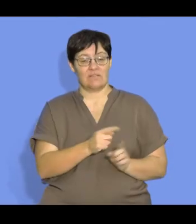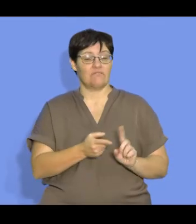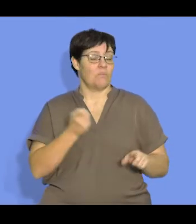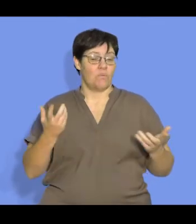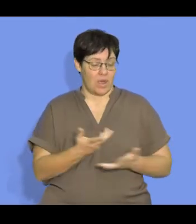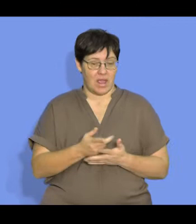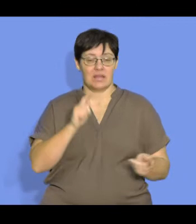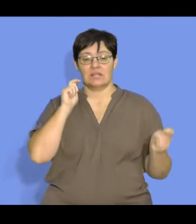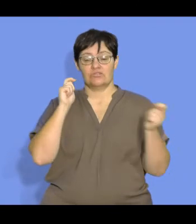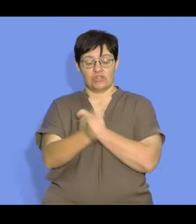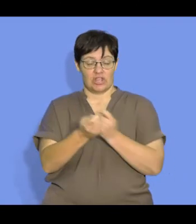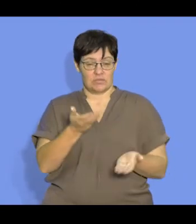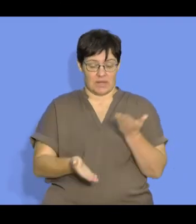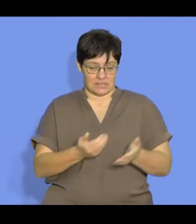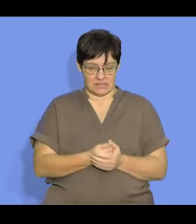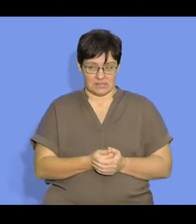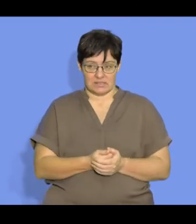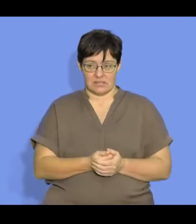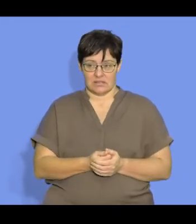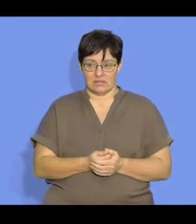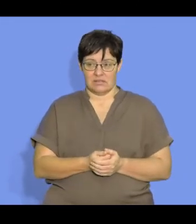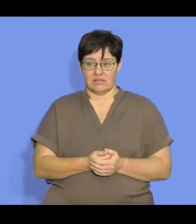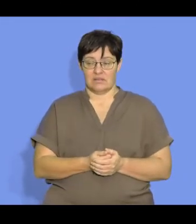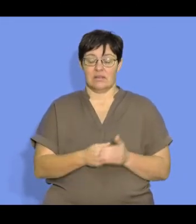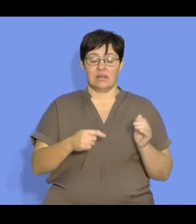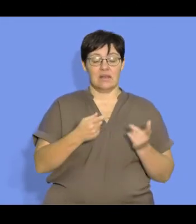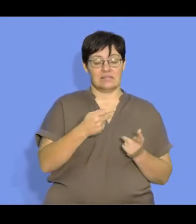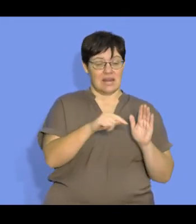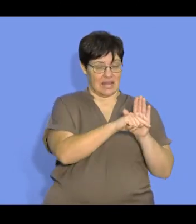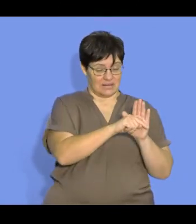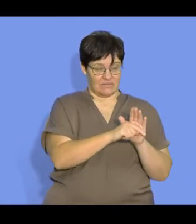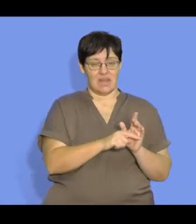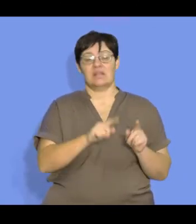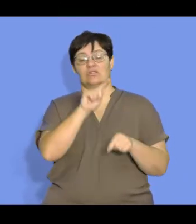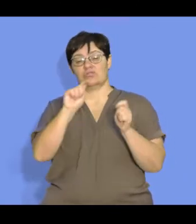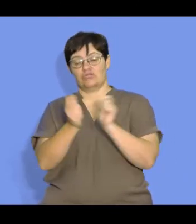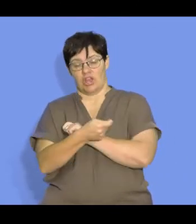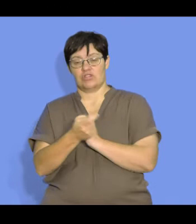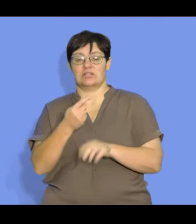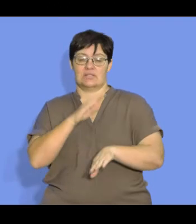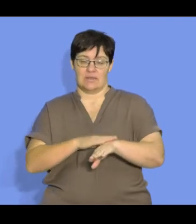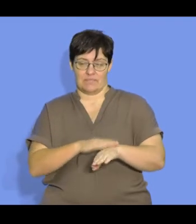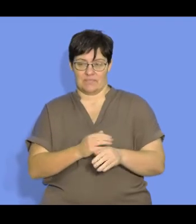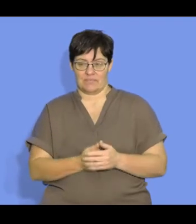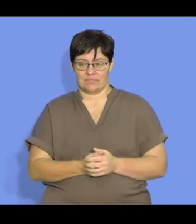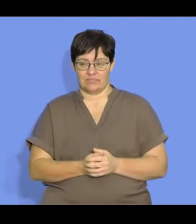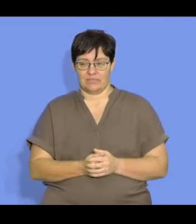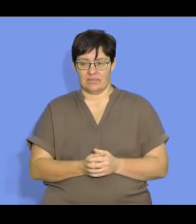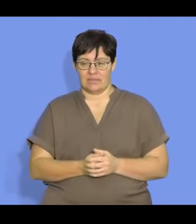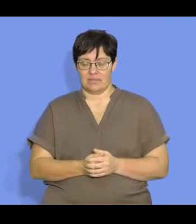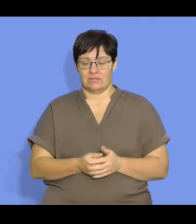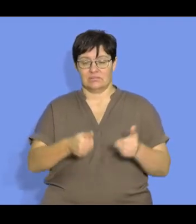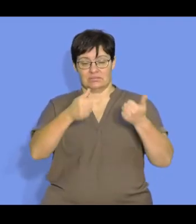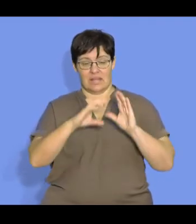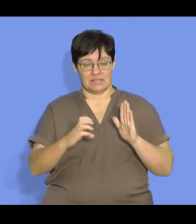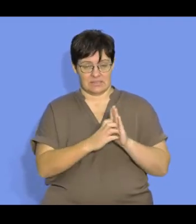comes from the change in mass, that's negative, over the change in time. When we go